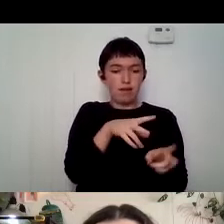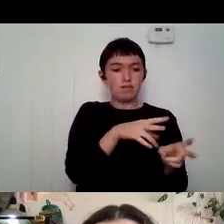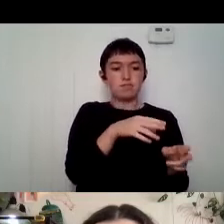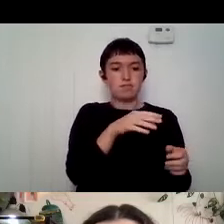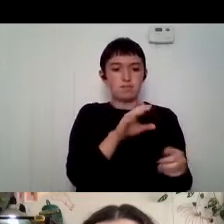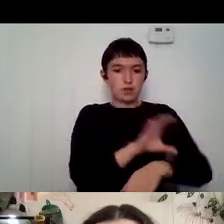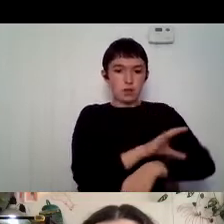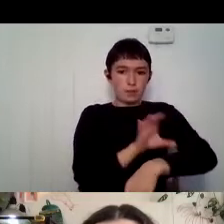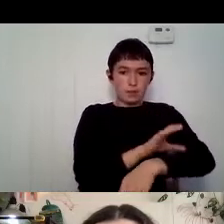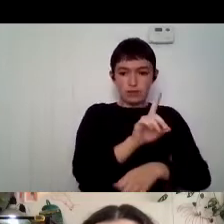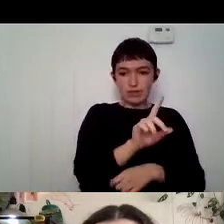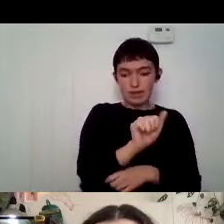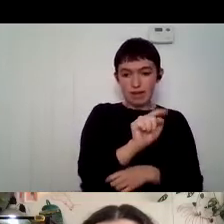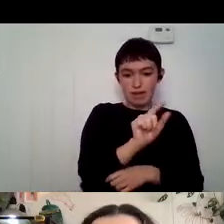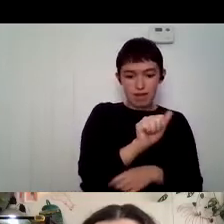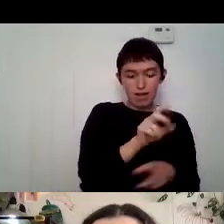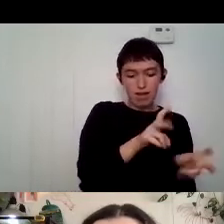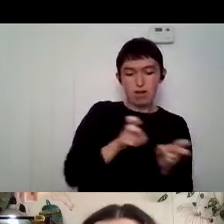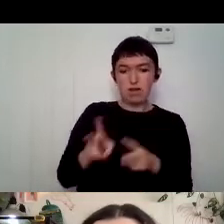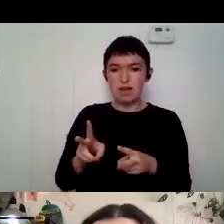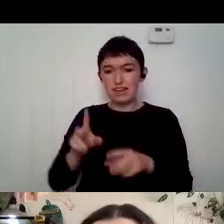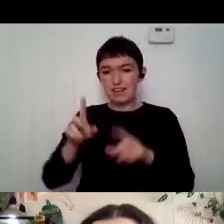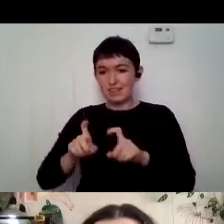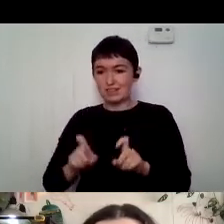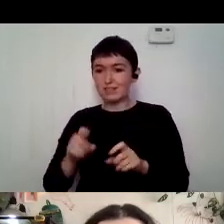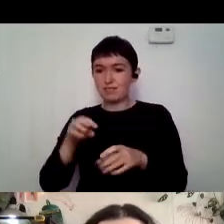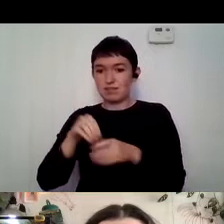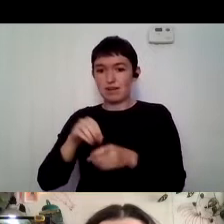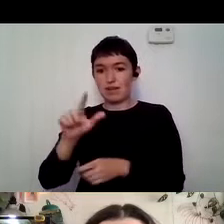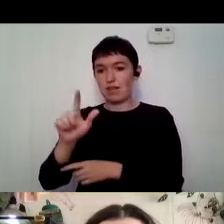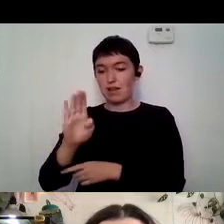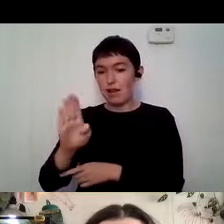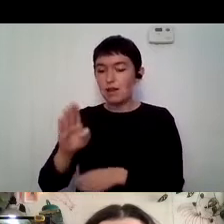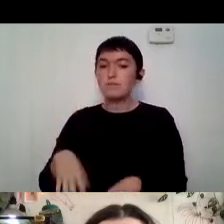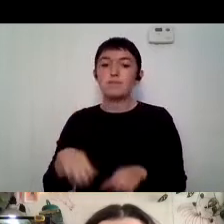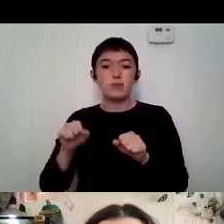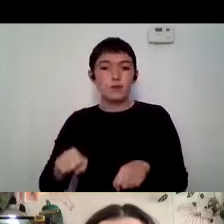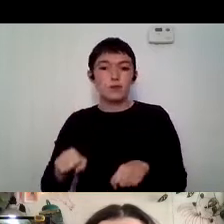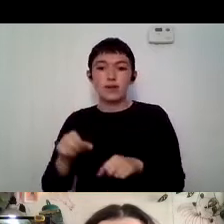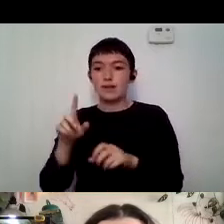So you might want to test it either in cells or they may also be tested in animals.